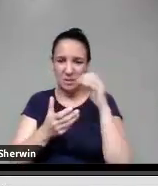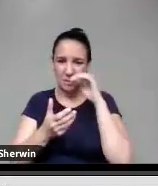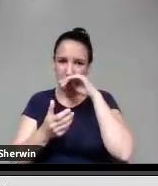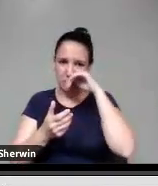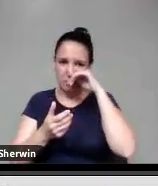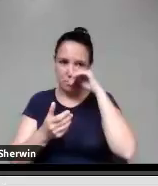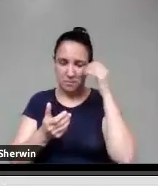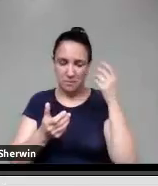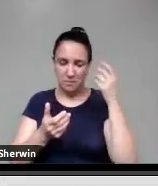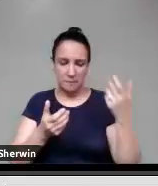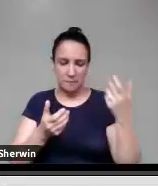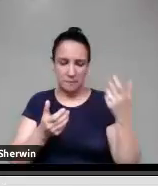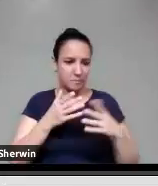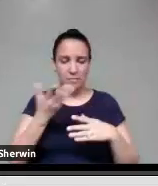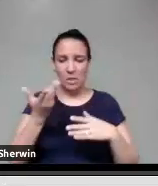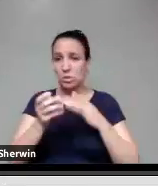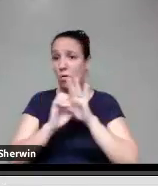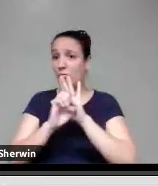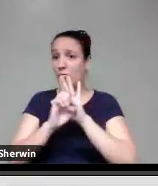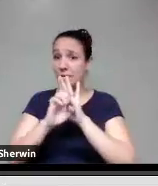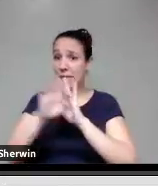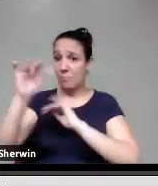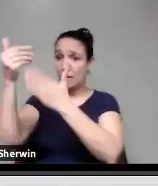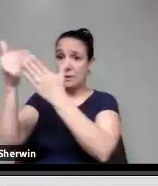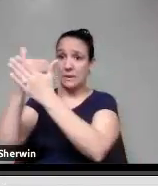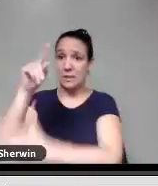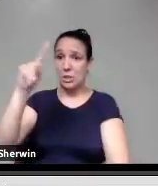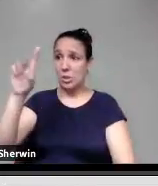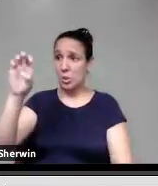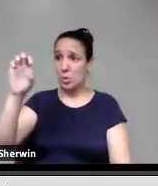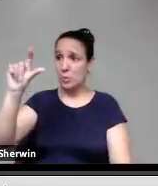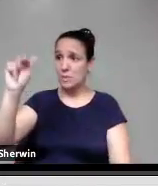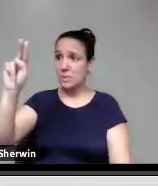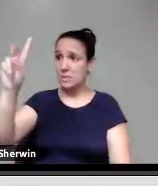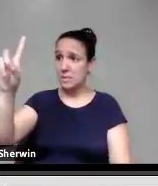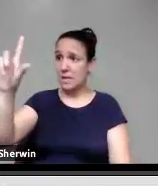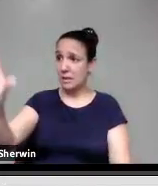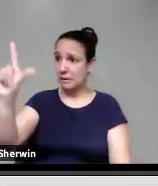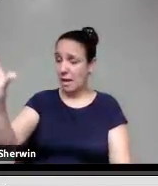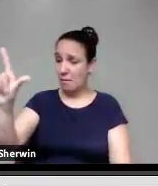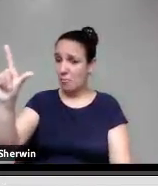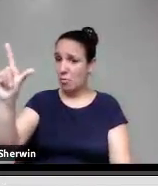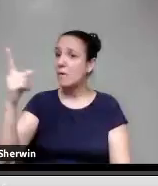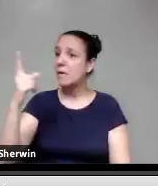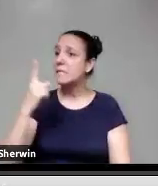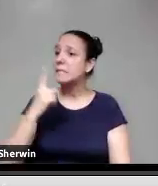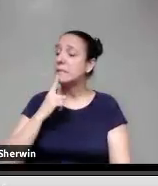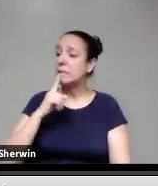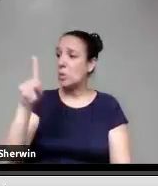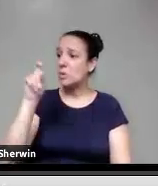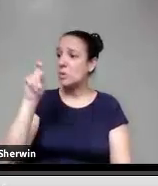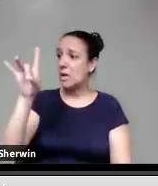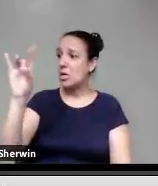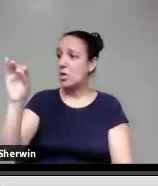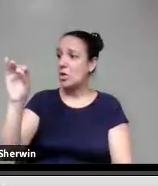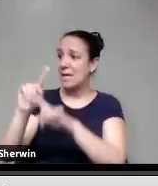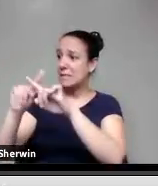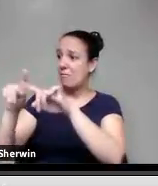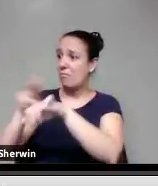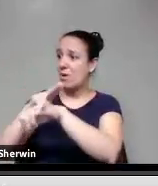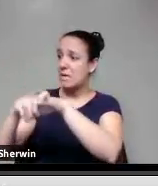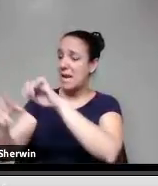for instance, the New Zealand library that was saying there are 180 different nationalities, it wouldn't